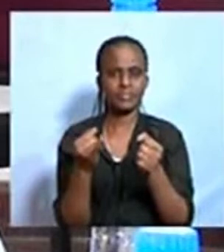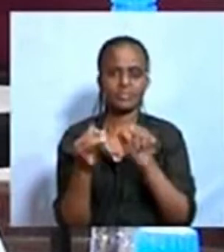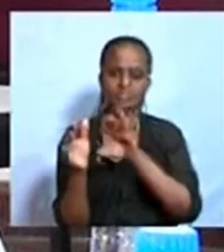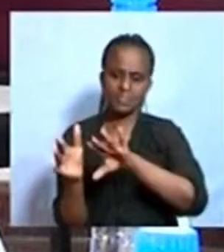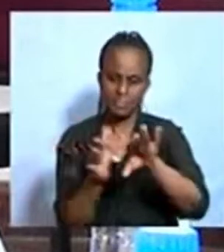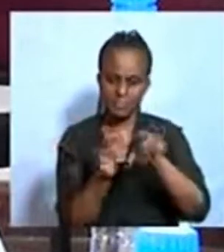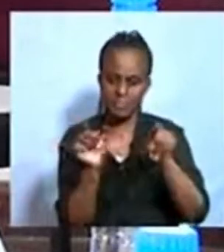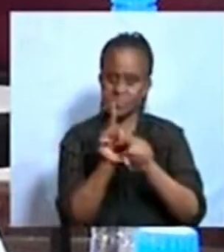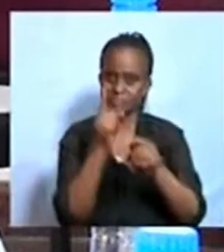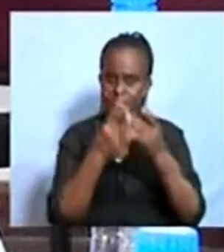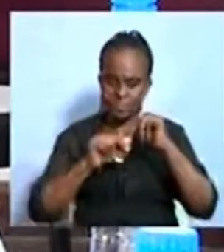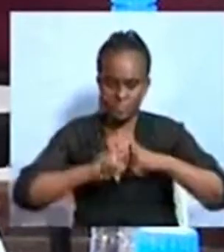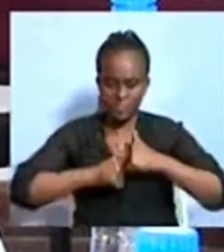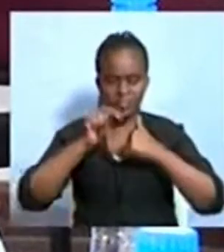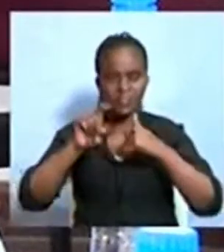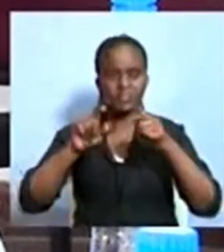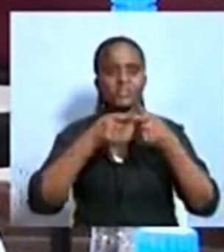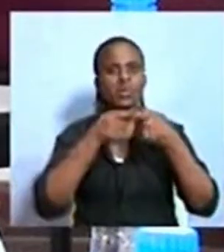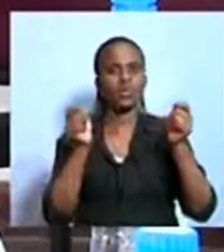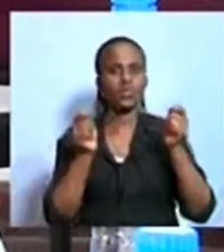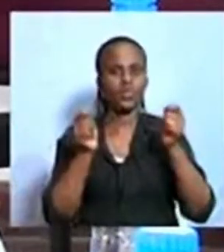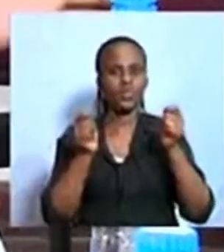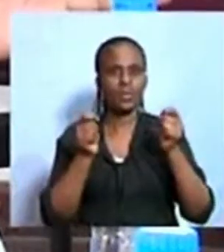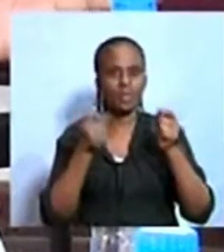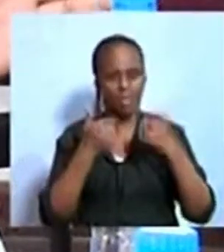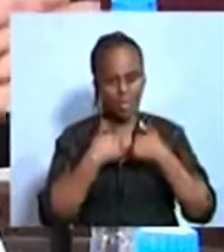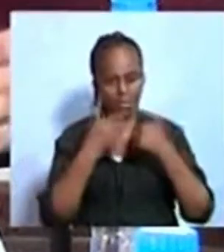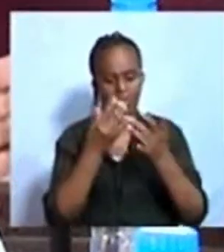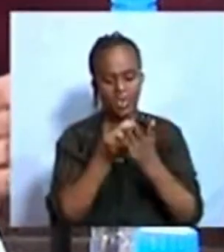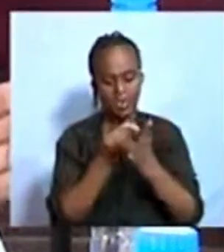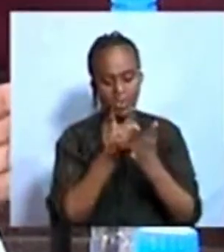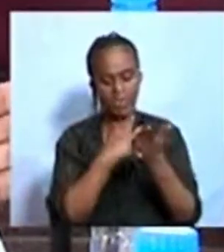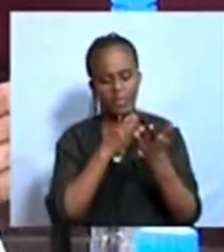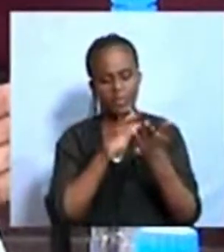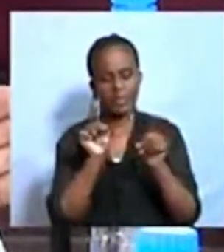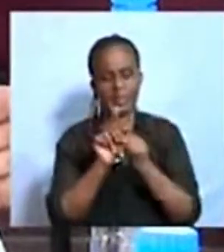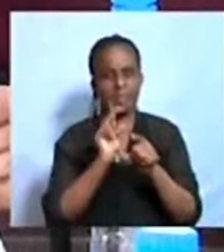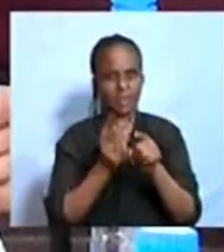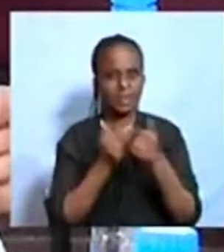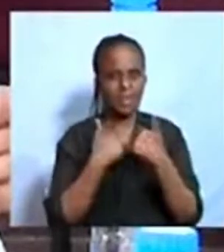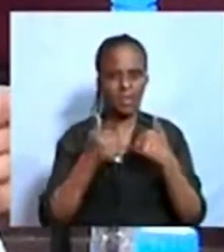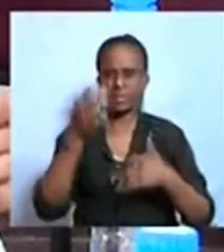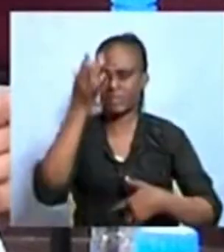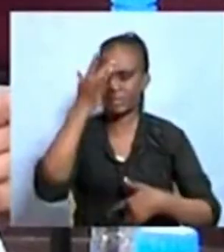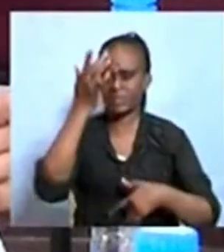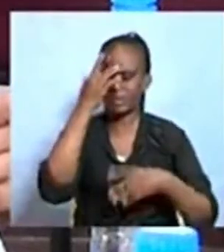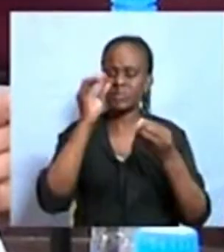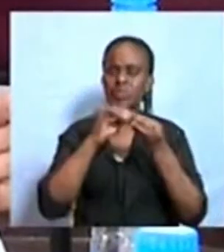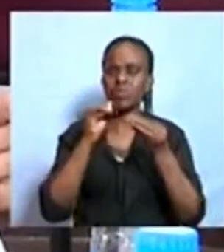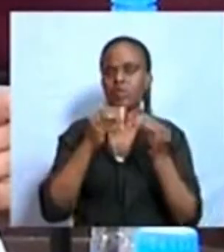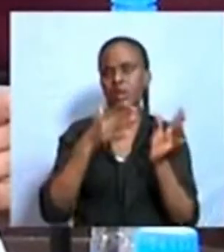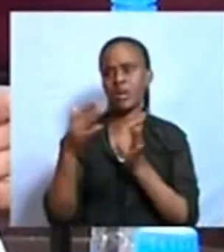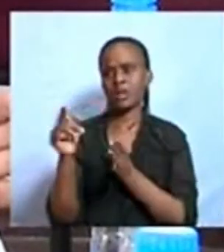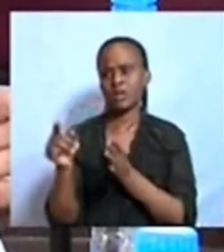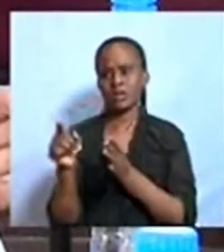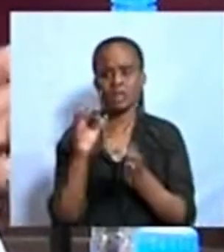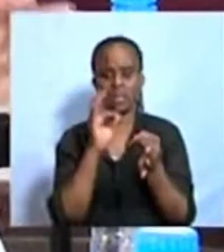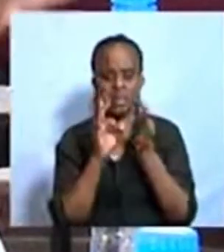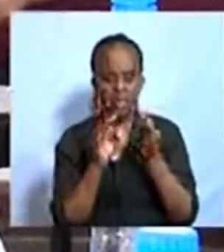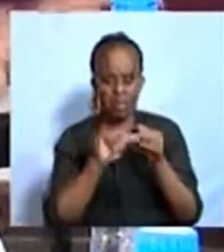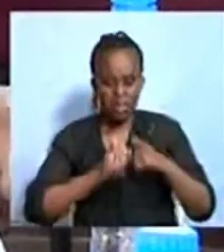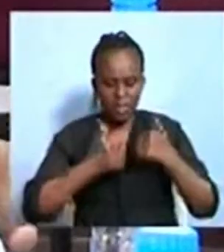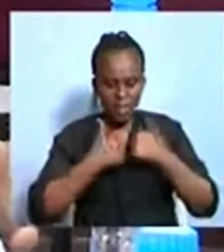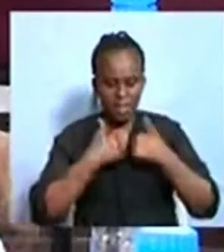And this is what we need to unlock. We have funds, and we've got ill health outcomes on the other side. If we